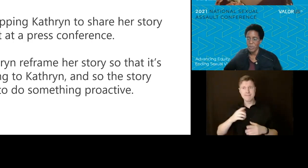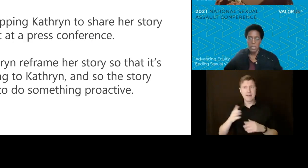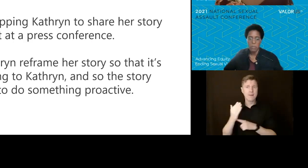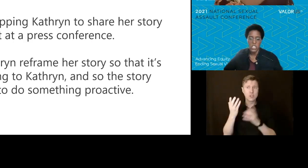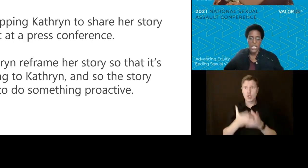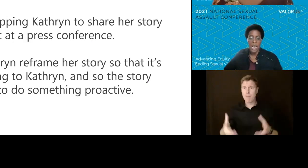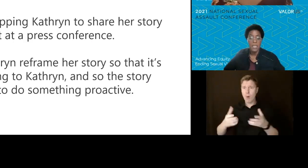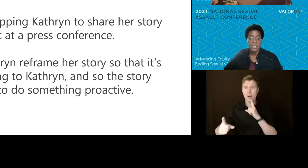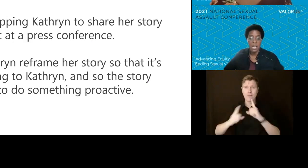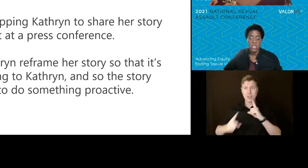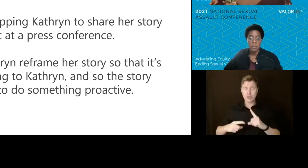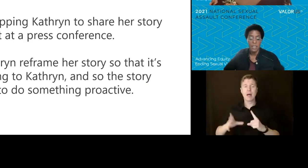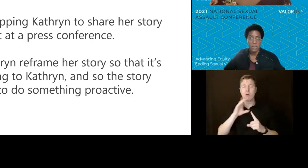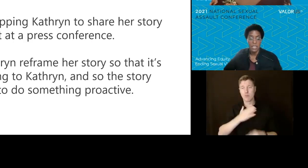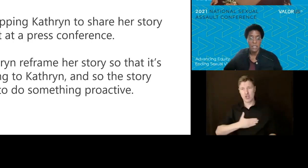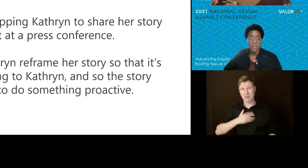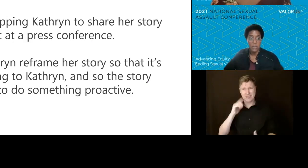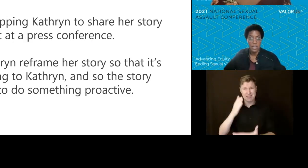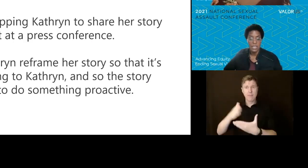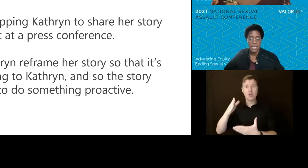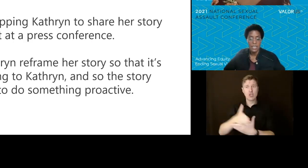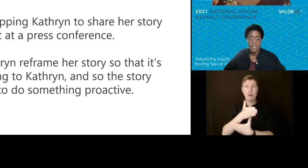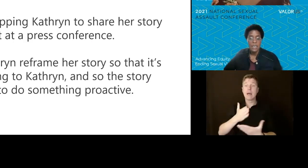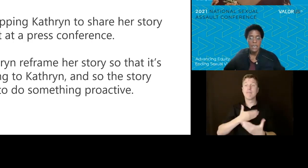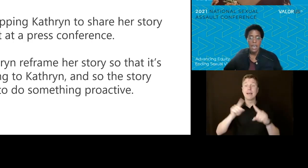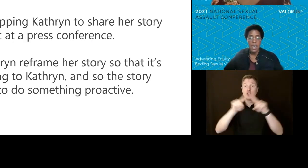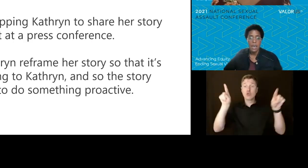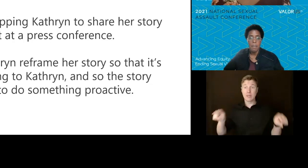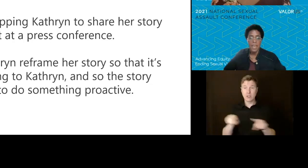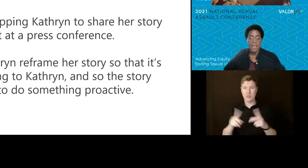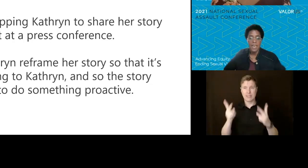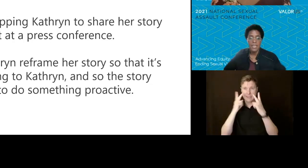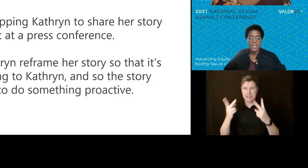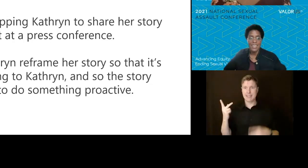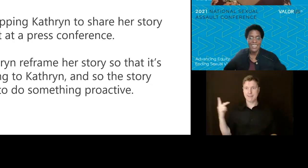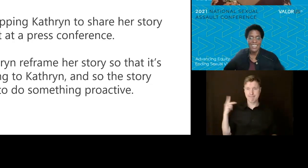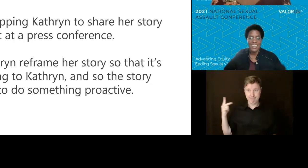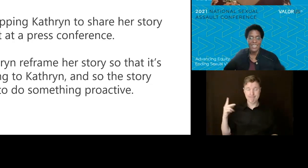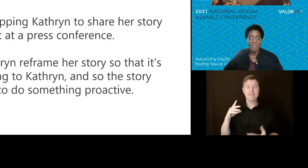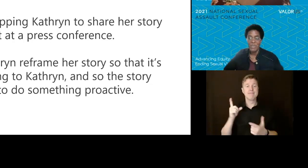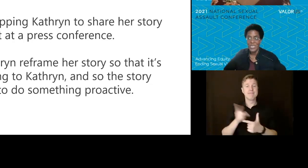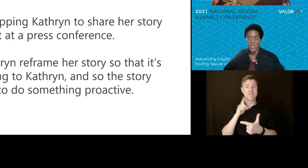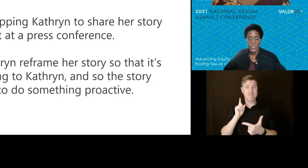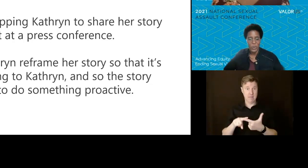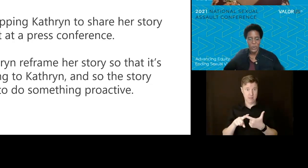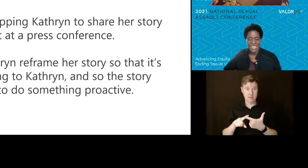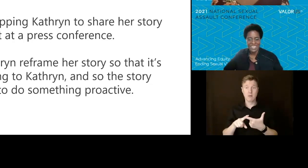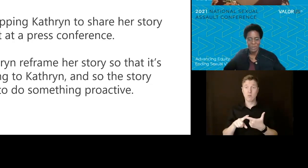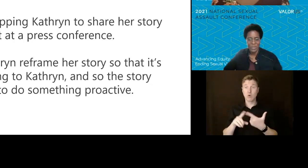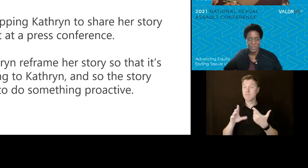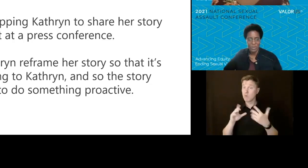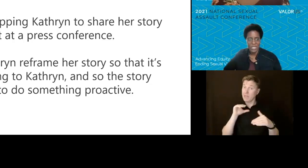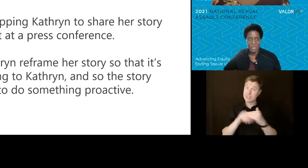we would really appreciate it. I'm going to stop sharing my screen so that you can see us. And then we'll enter the fishbowl